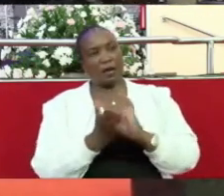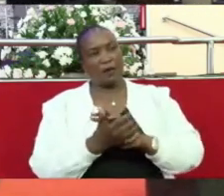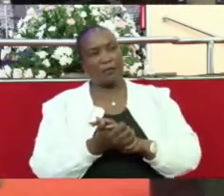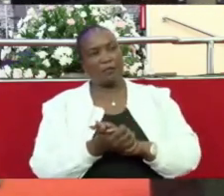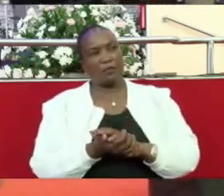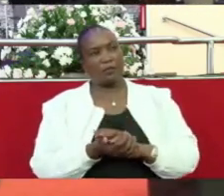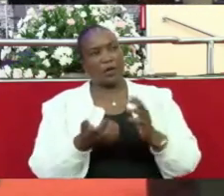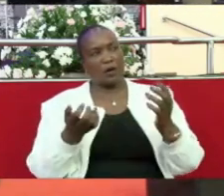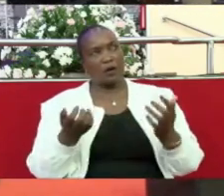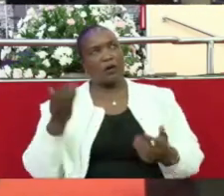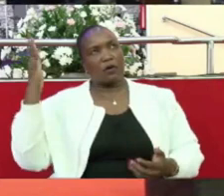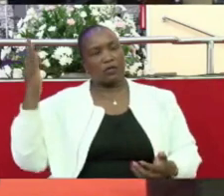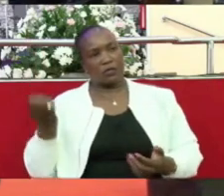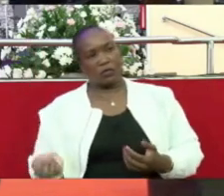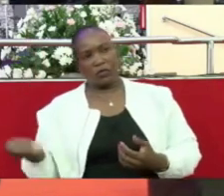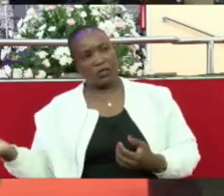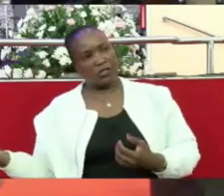Not by human decision.